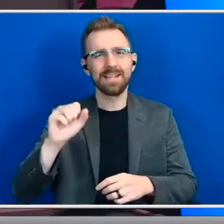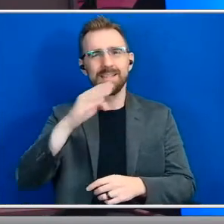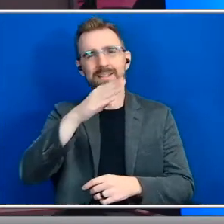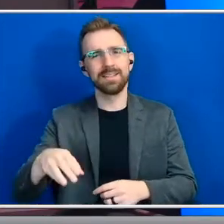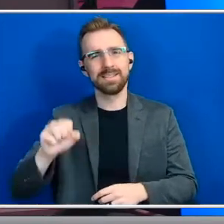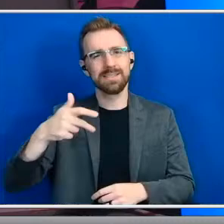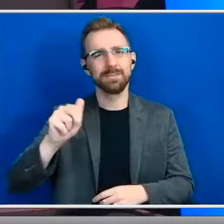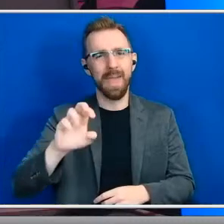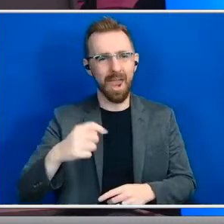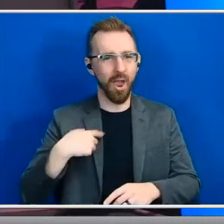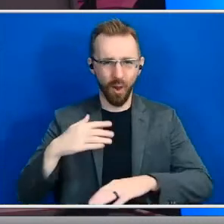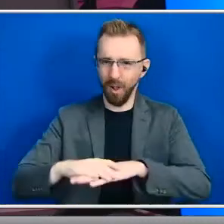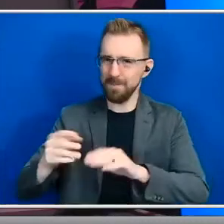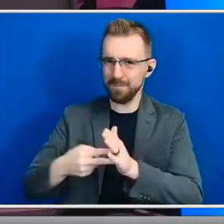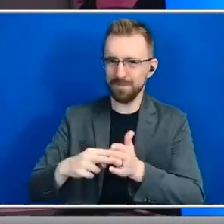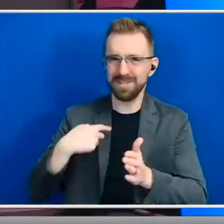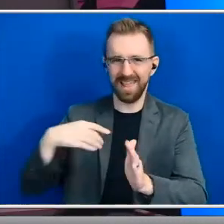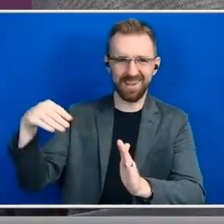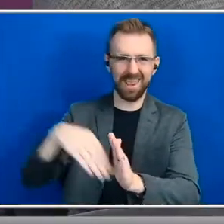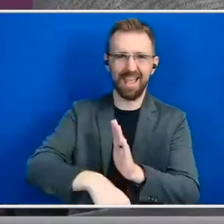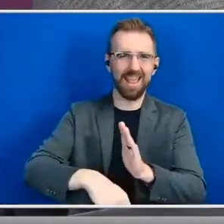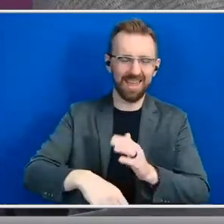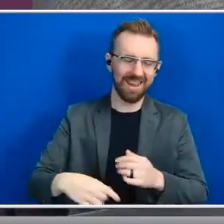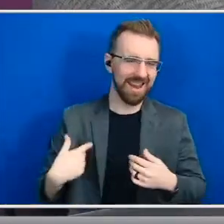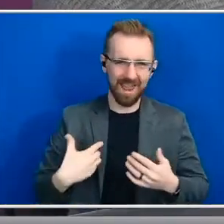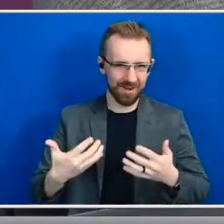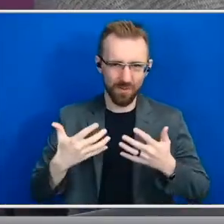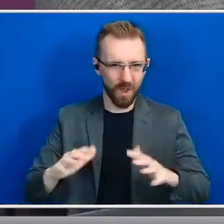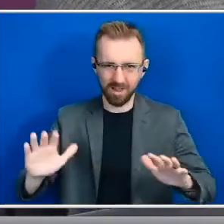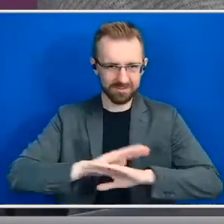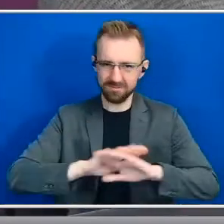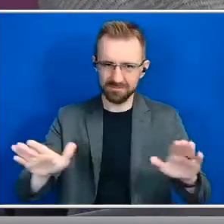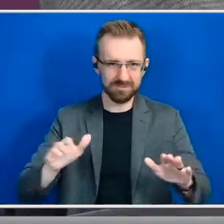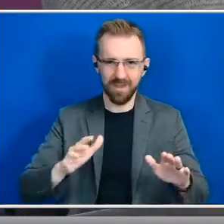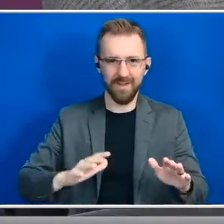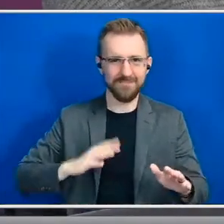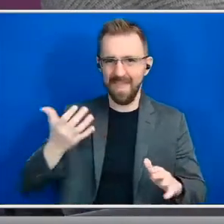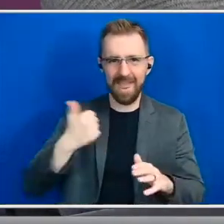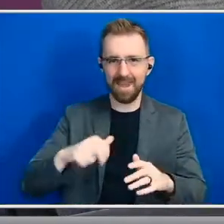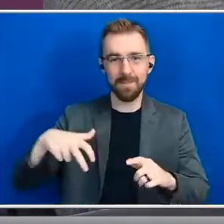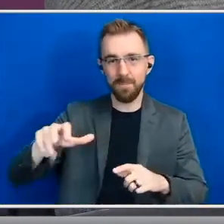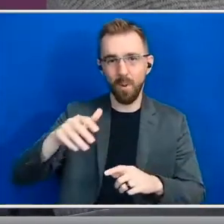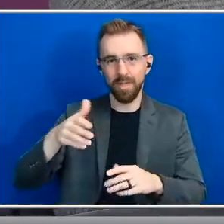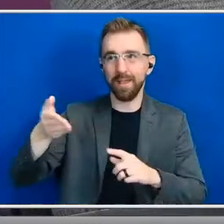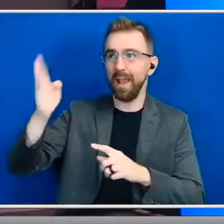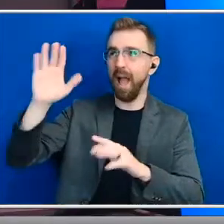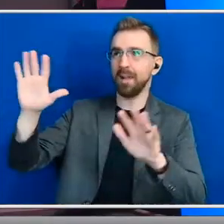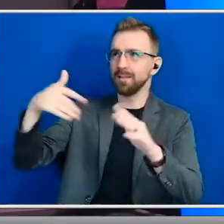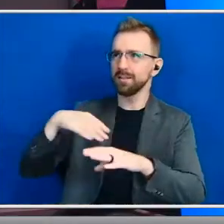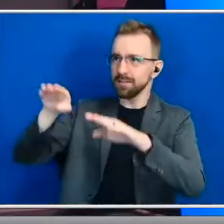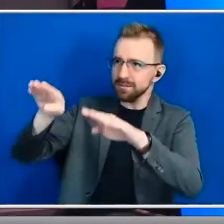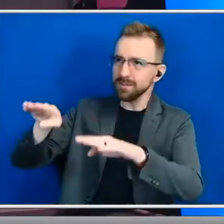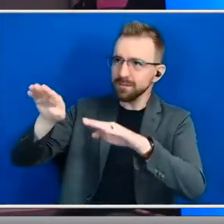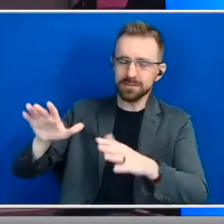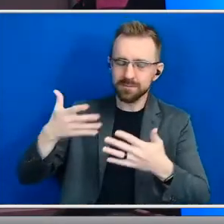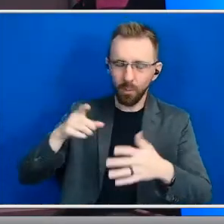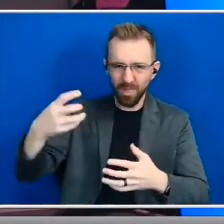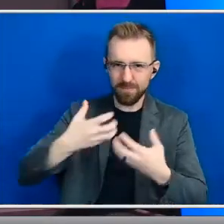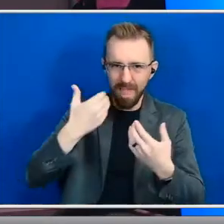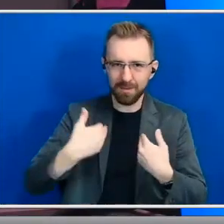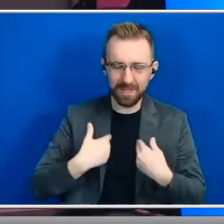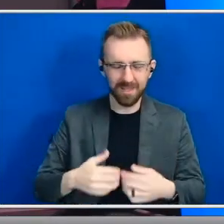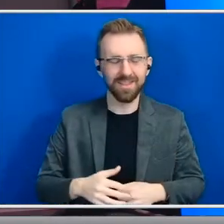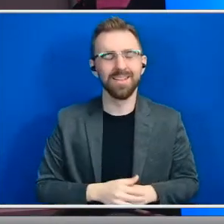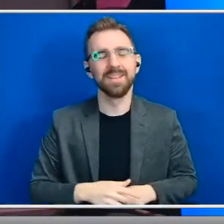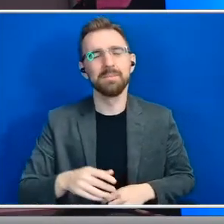Yes. I don't want to offend any of the bowling gods. You know. Still, Davey, and before we get to